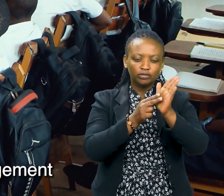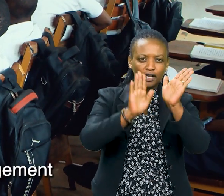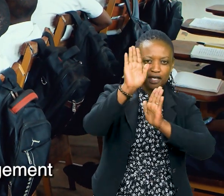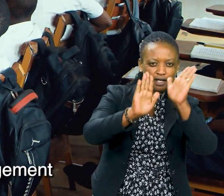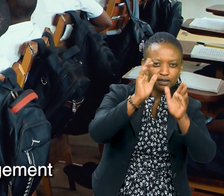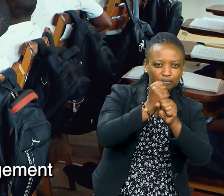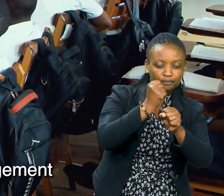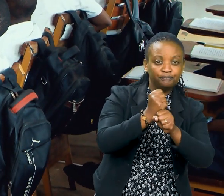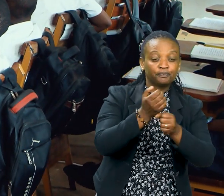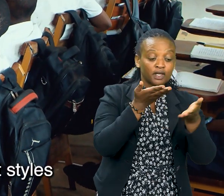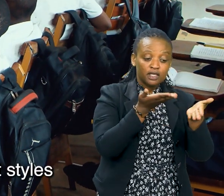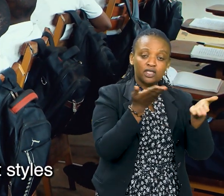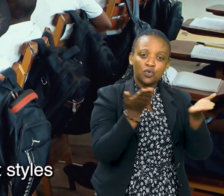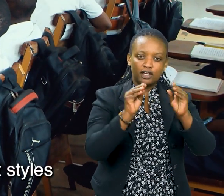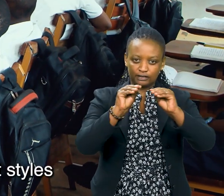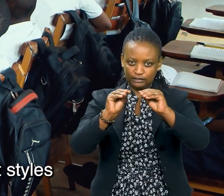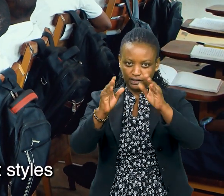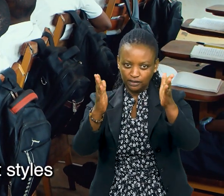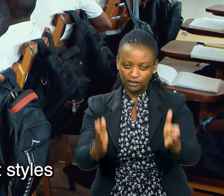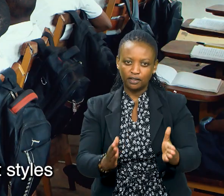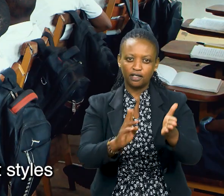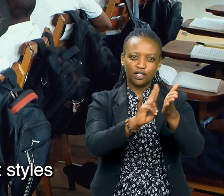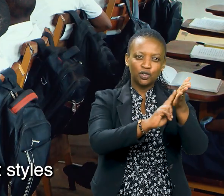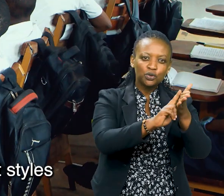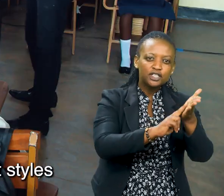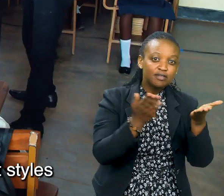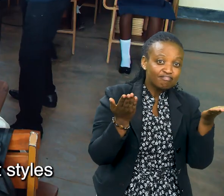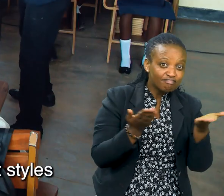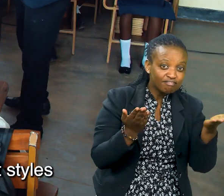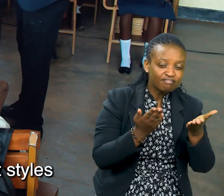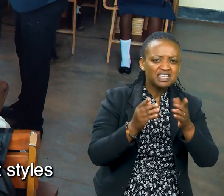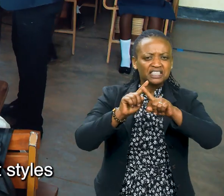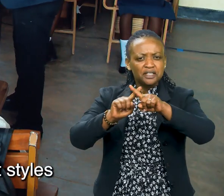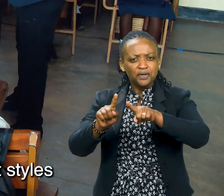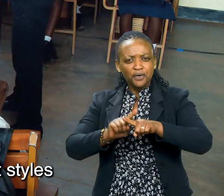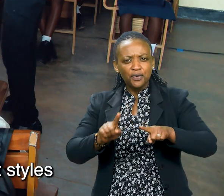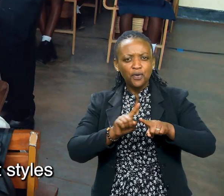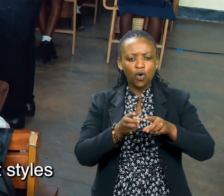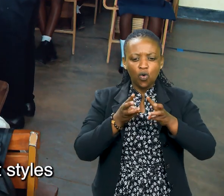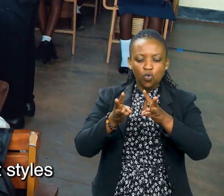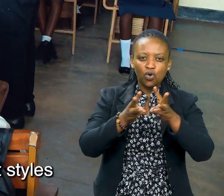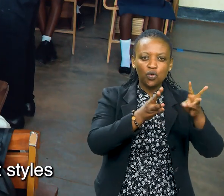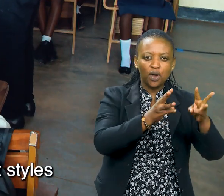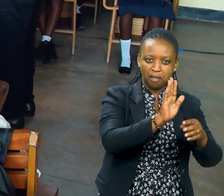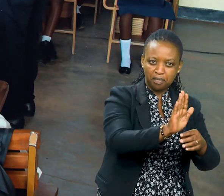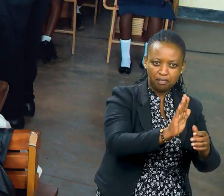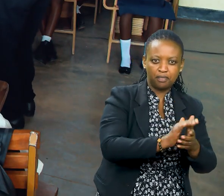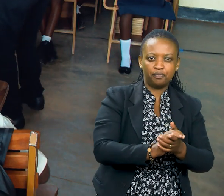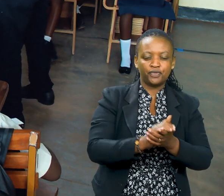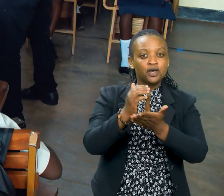of engagement. And this is where a teacher uses different